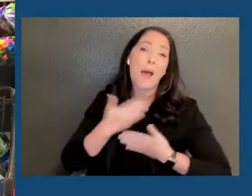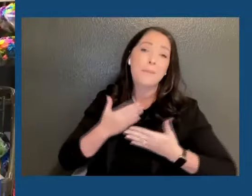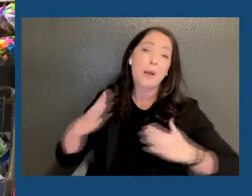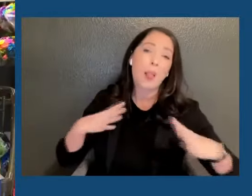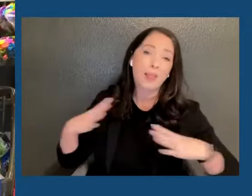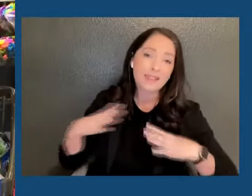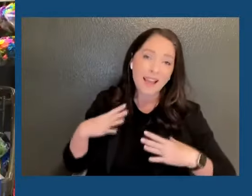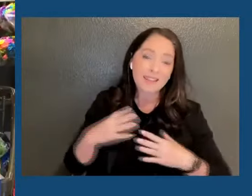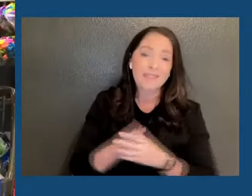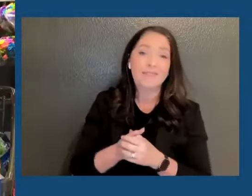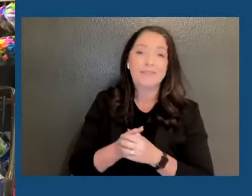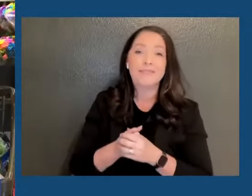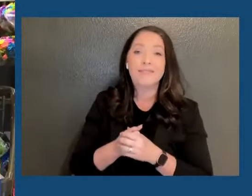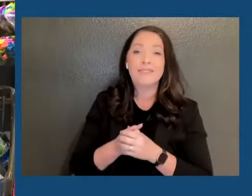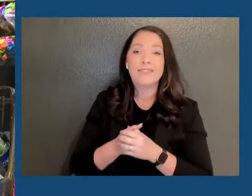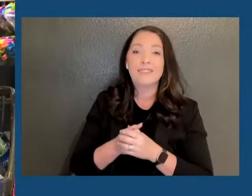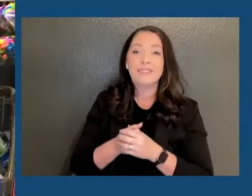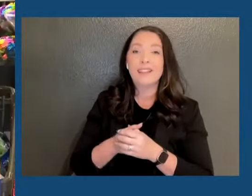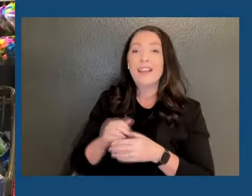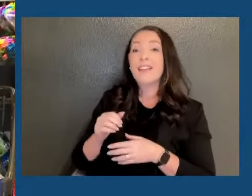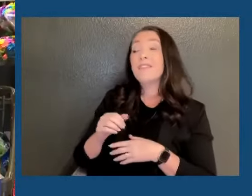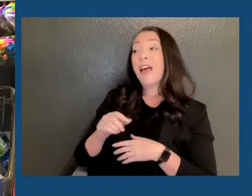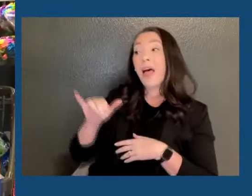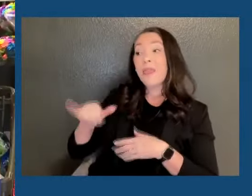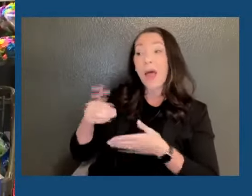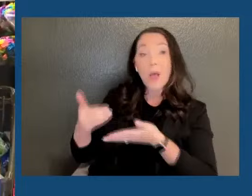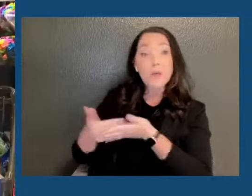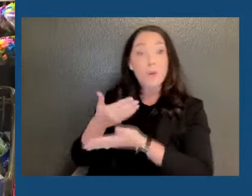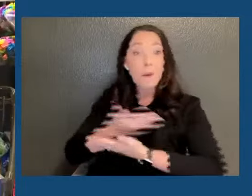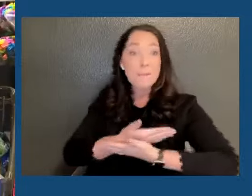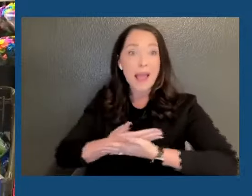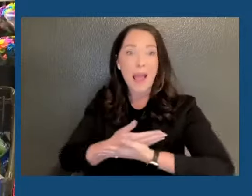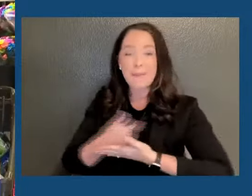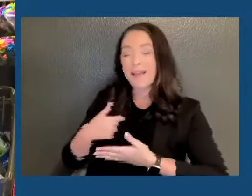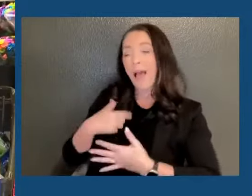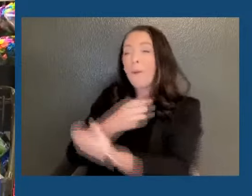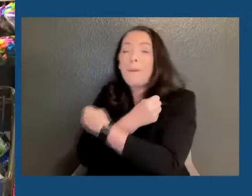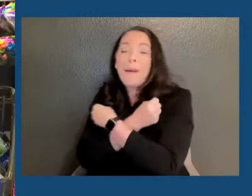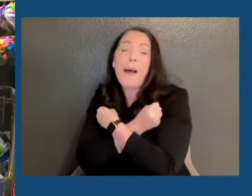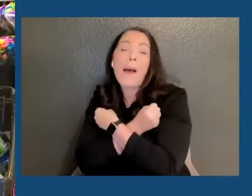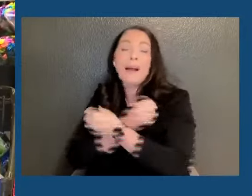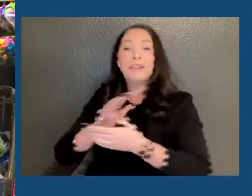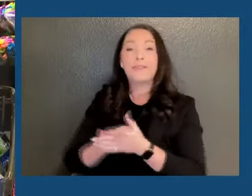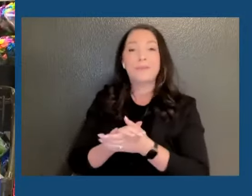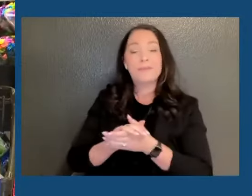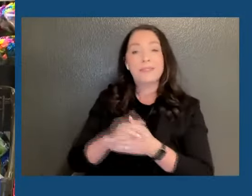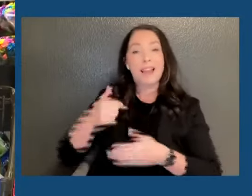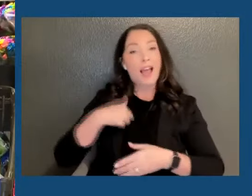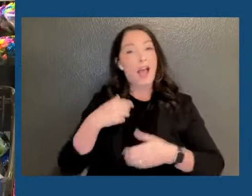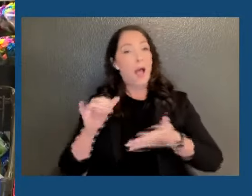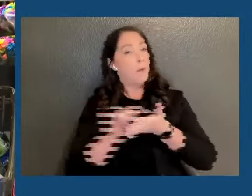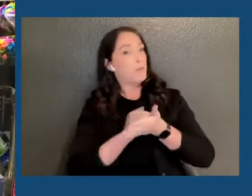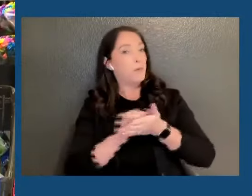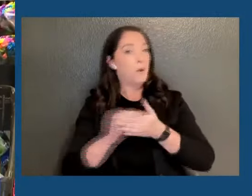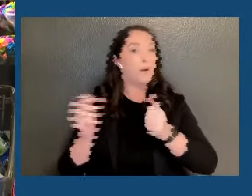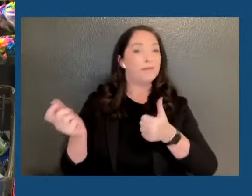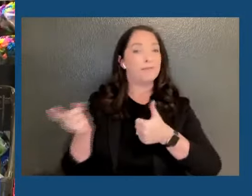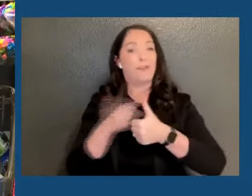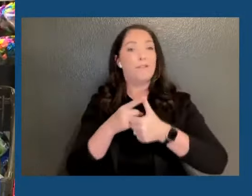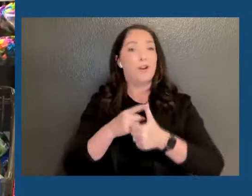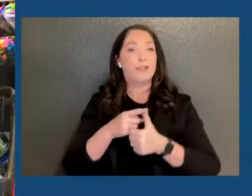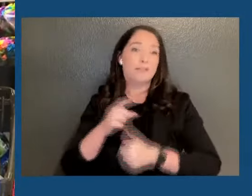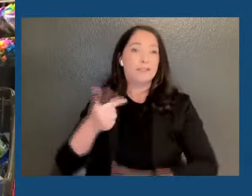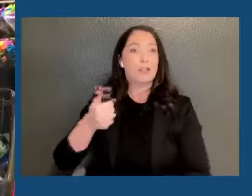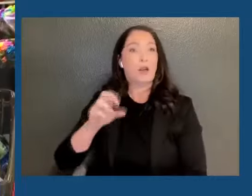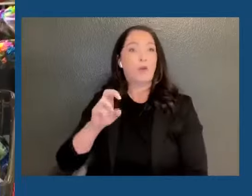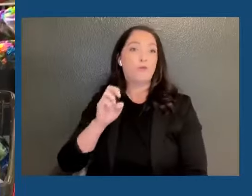that little 1-year-old grandbaby that's coming to visit a special hug from me, as New York's also first grandmother ever to hold this position. So